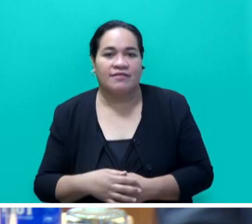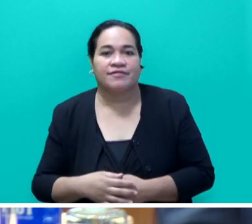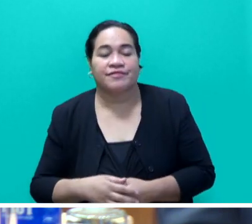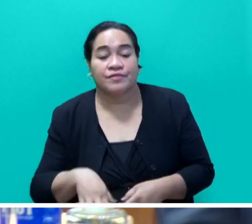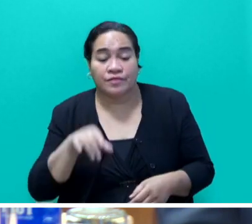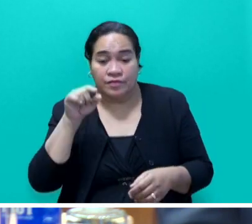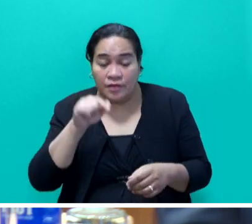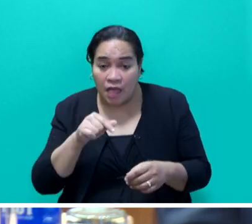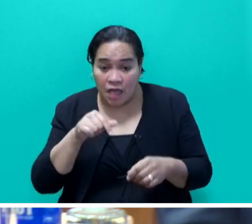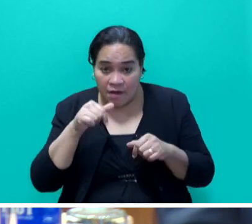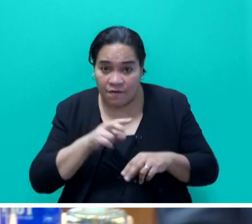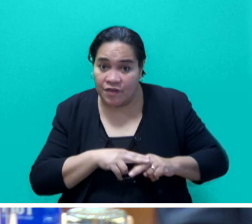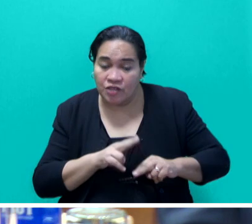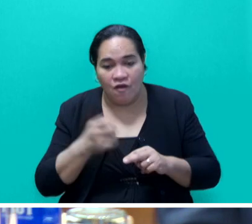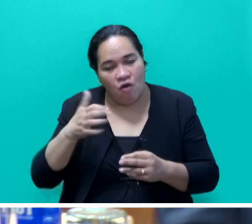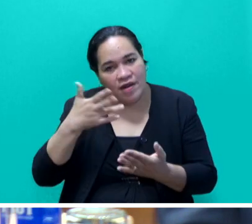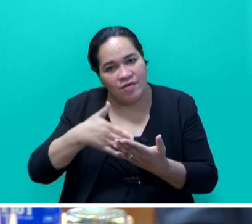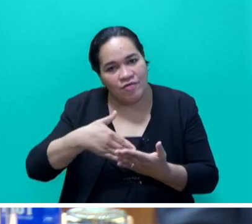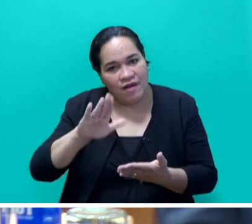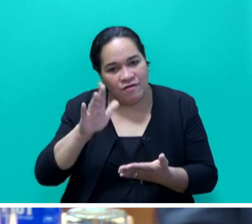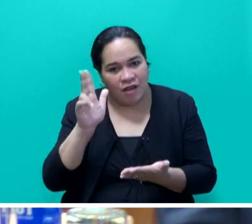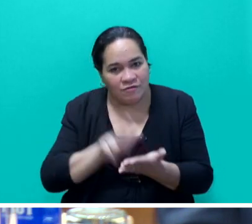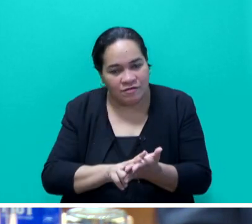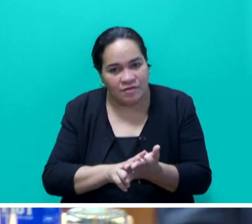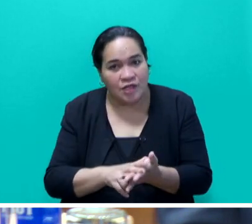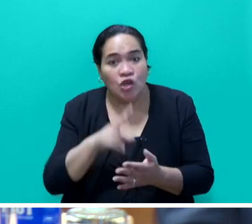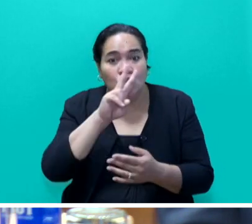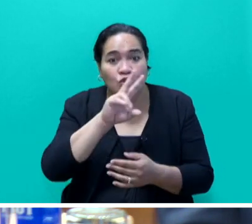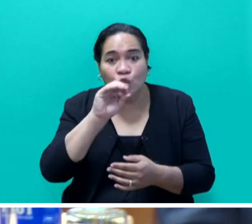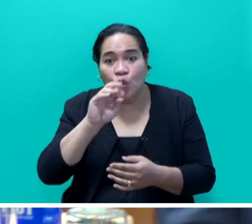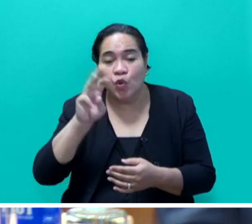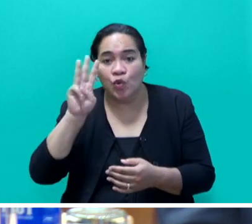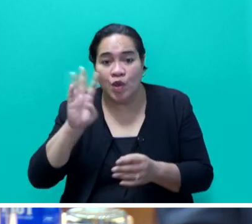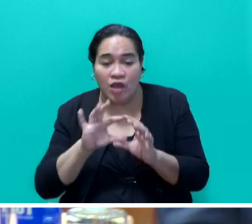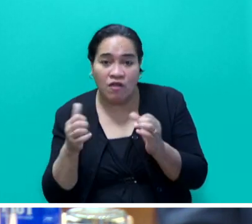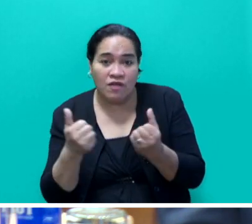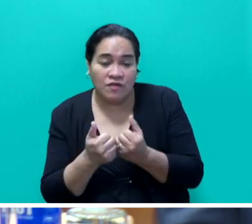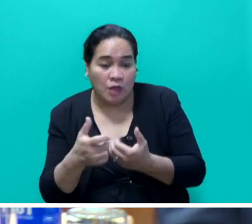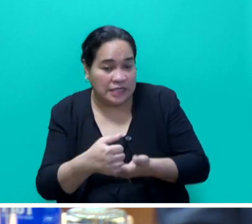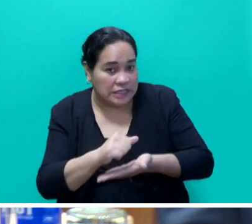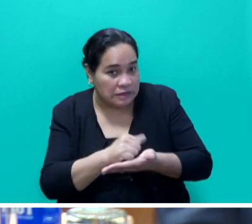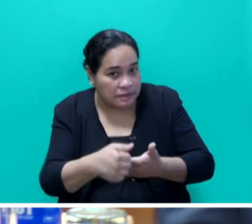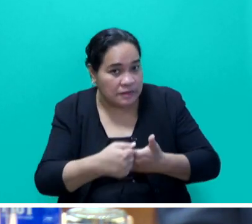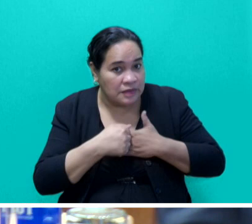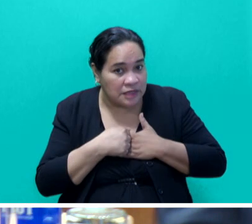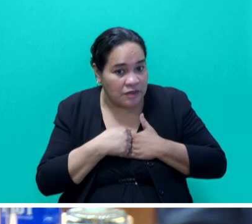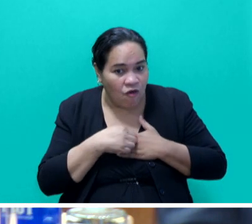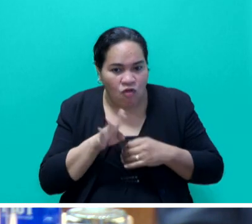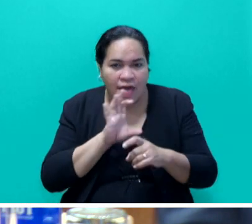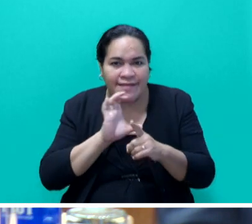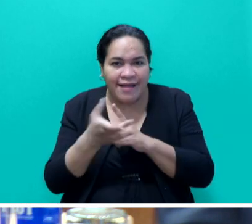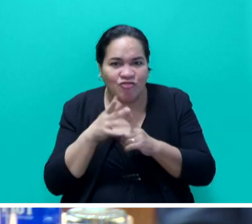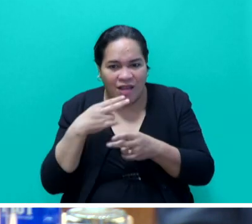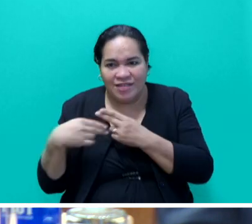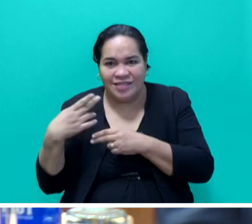Speaker, sir, Fiji has ratified the 2003 Convention on the Safeguarding of the Intangible Cultural